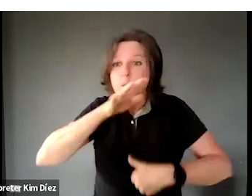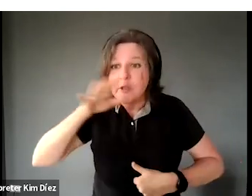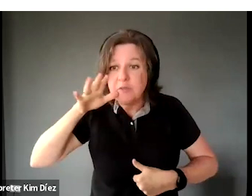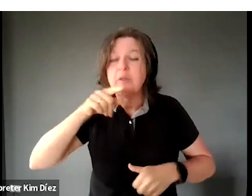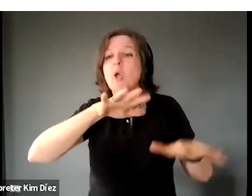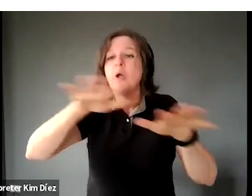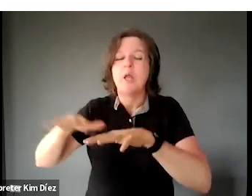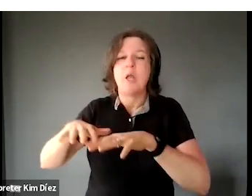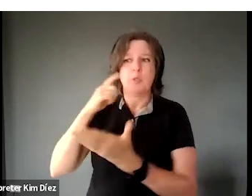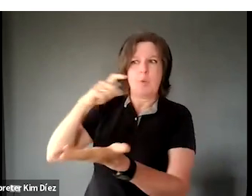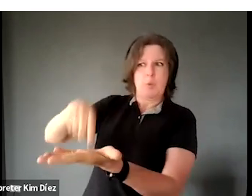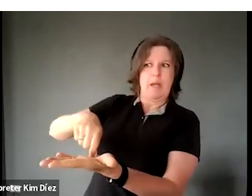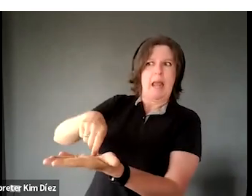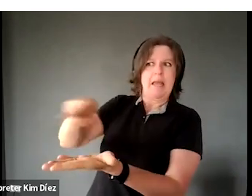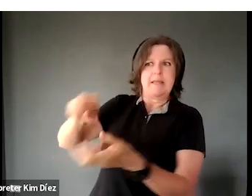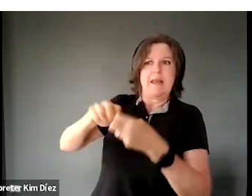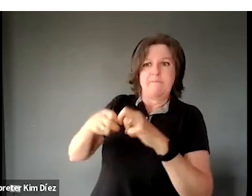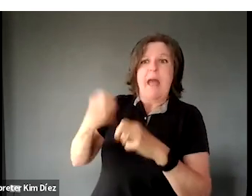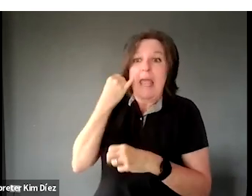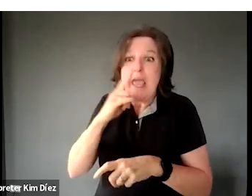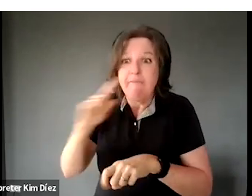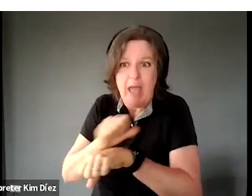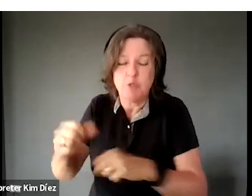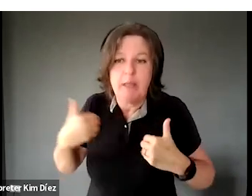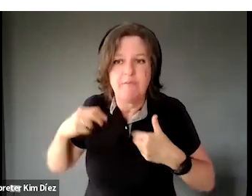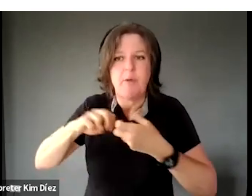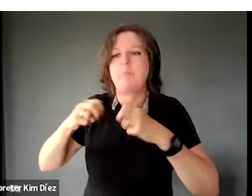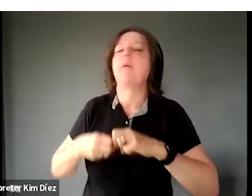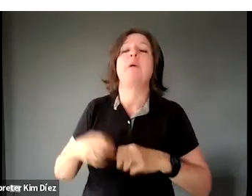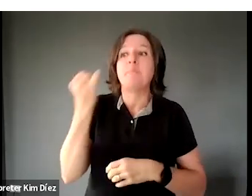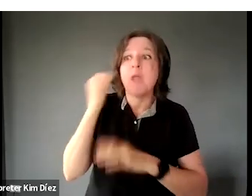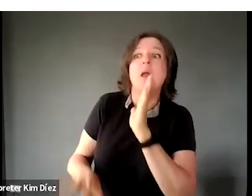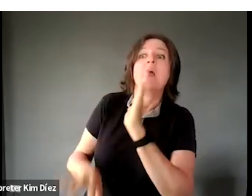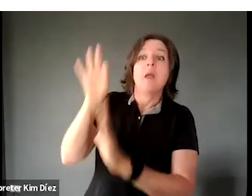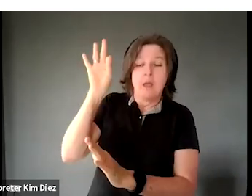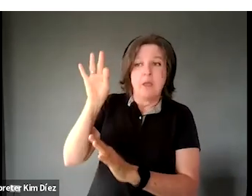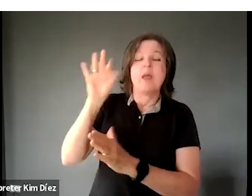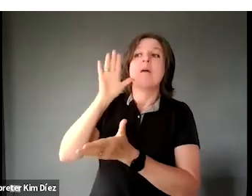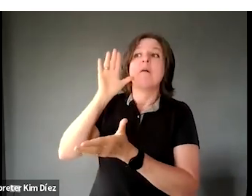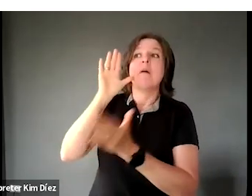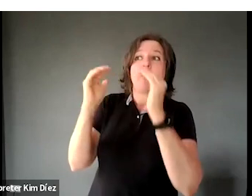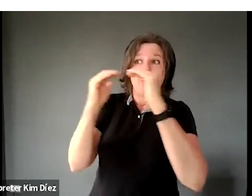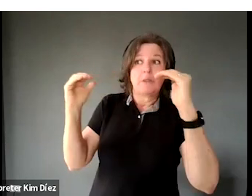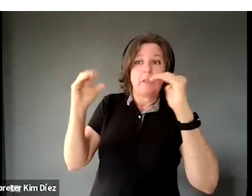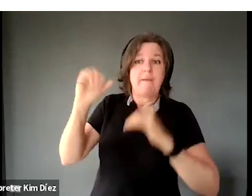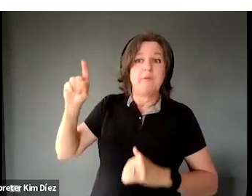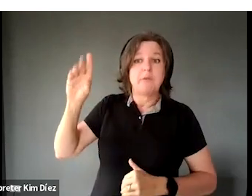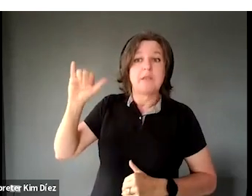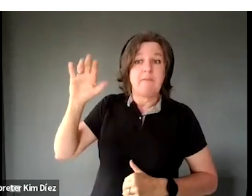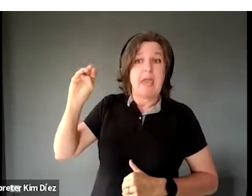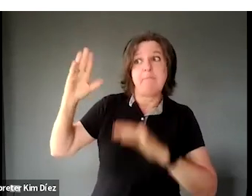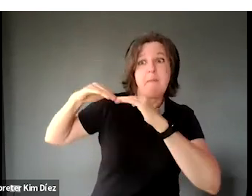beans come from, what farms or co-ops, to focus on the problem if there is a problem. And if